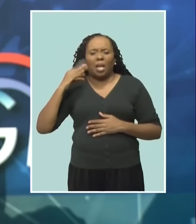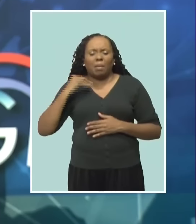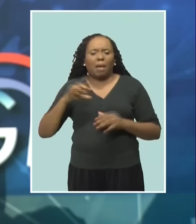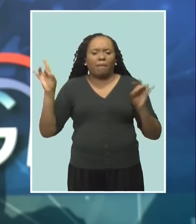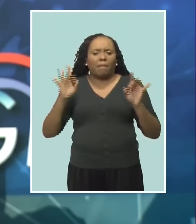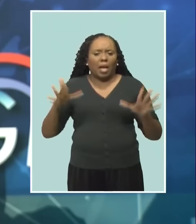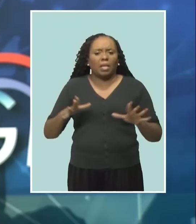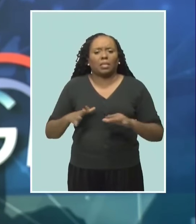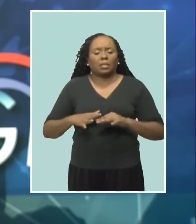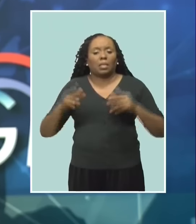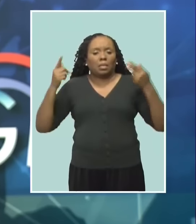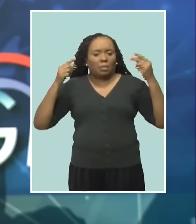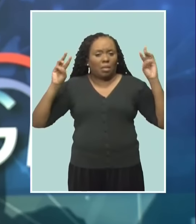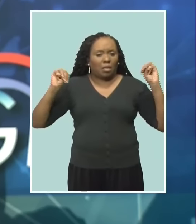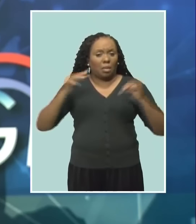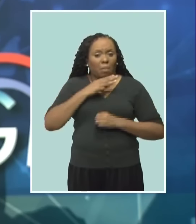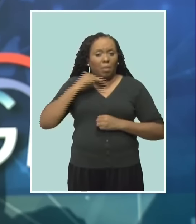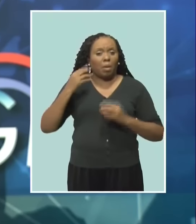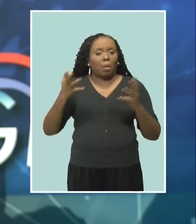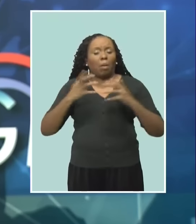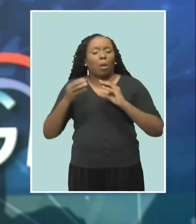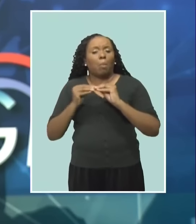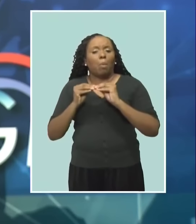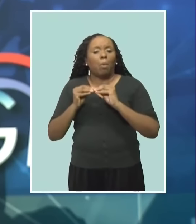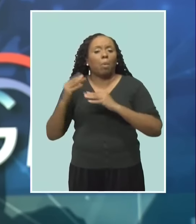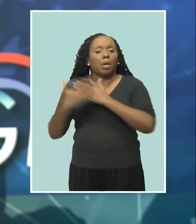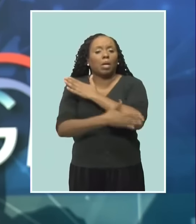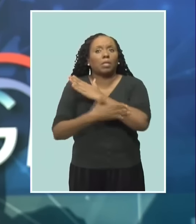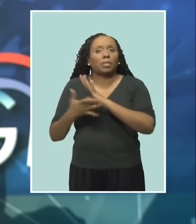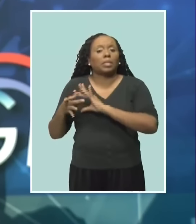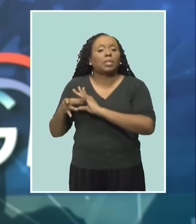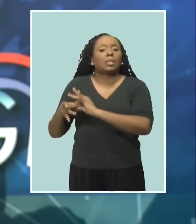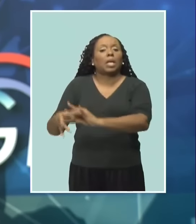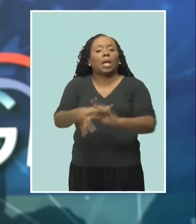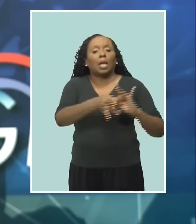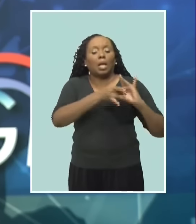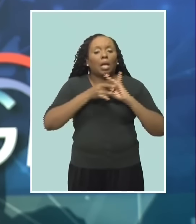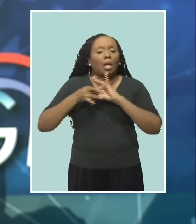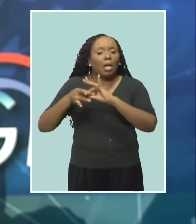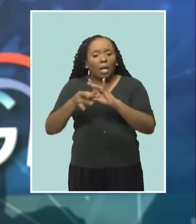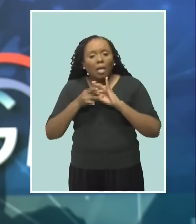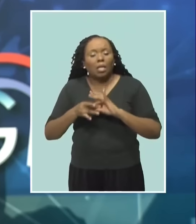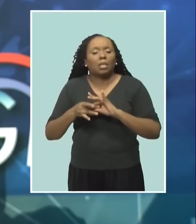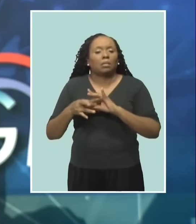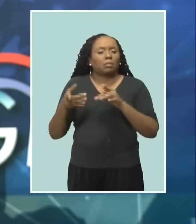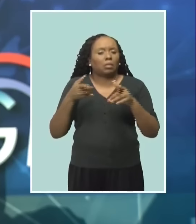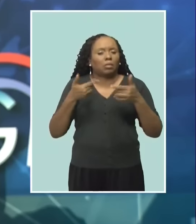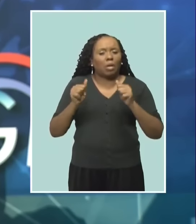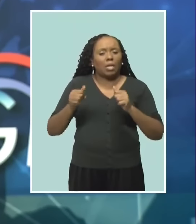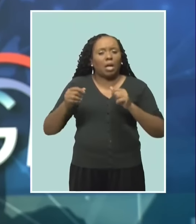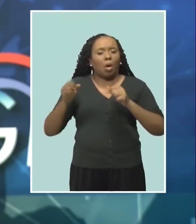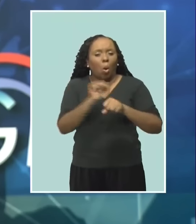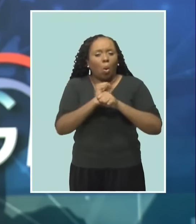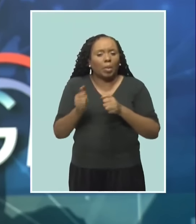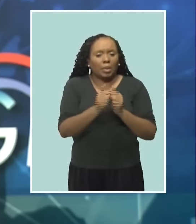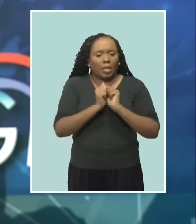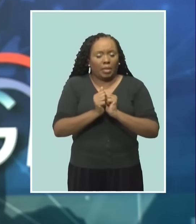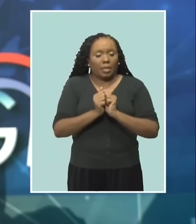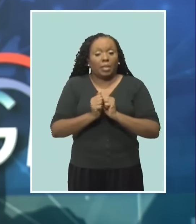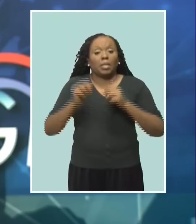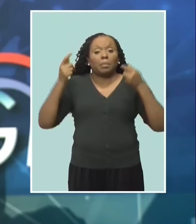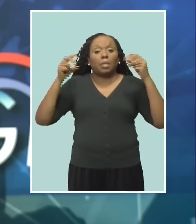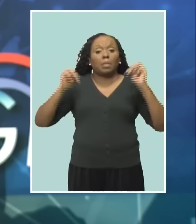for a collaborative effort among the countries to tackle the vexing issues as well. She was making the call while